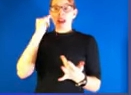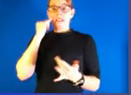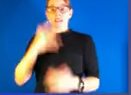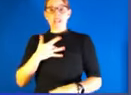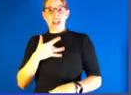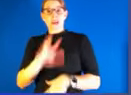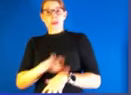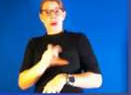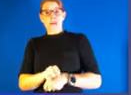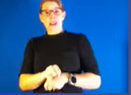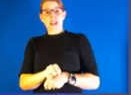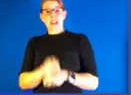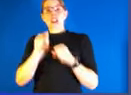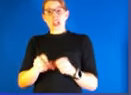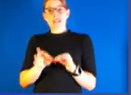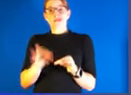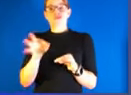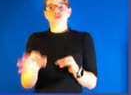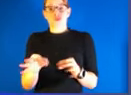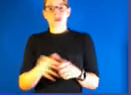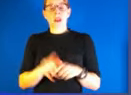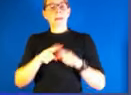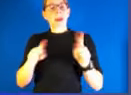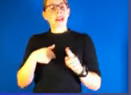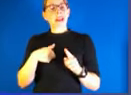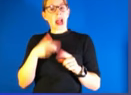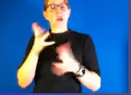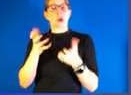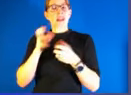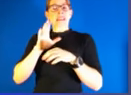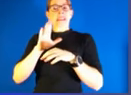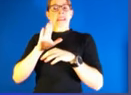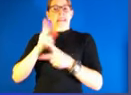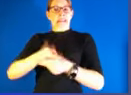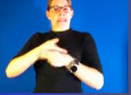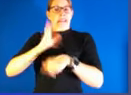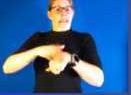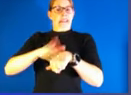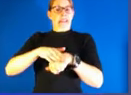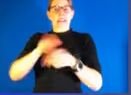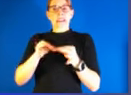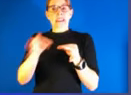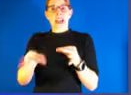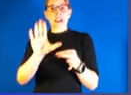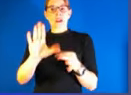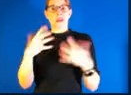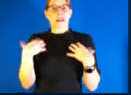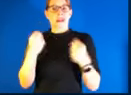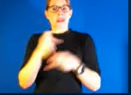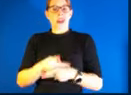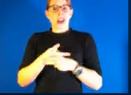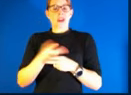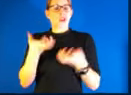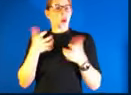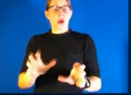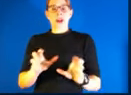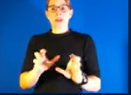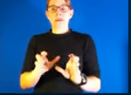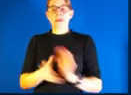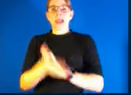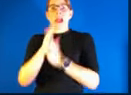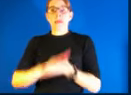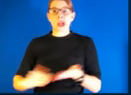that could be delayed, but I want to caution people against delaying their health care. Yeah, we don't want to create a new problem. Exactly.